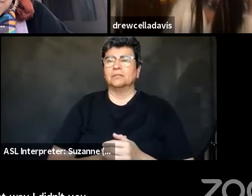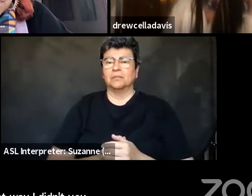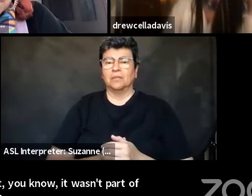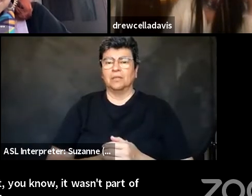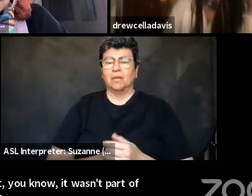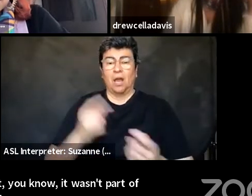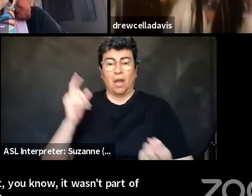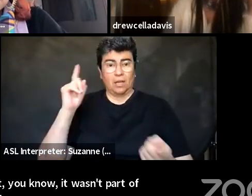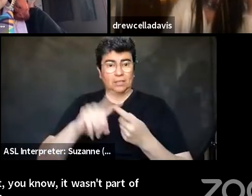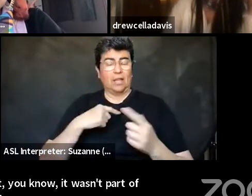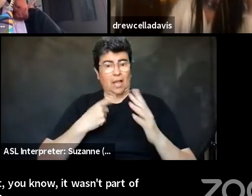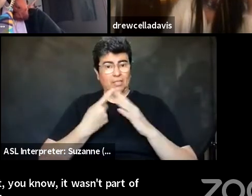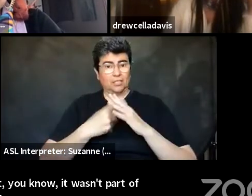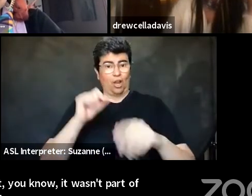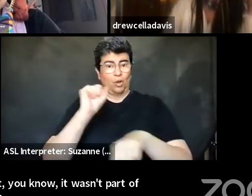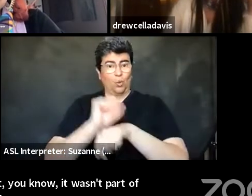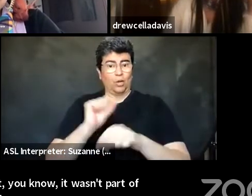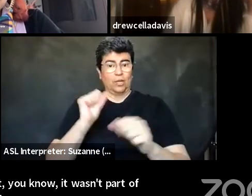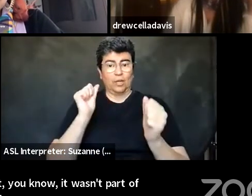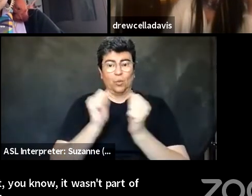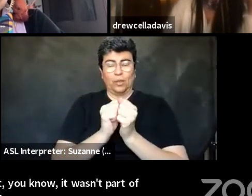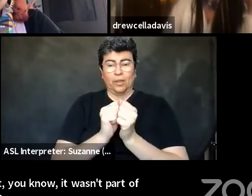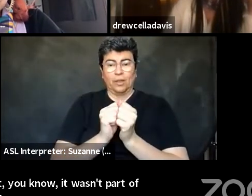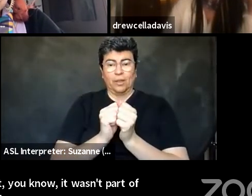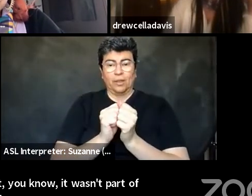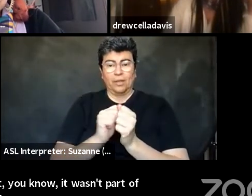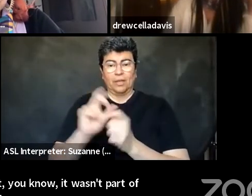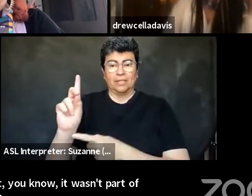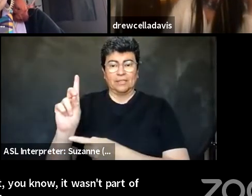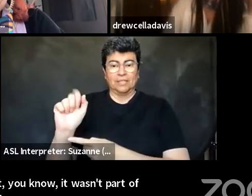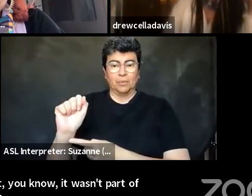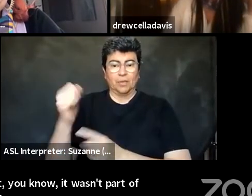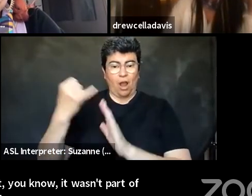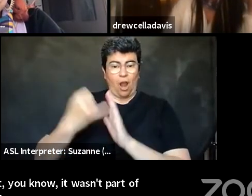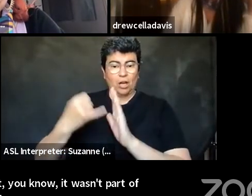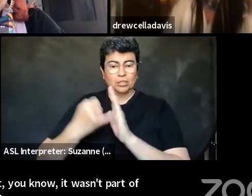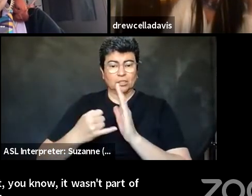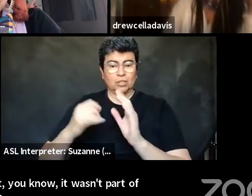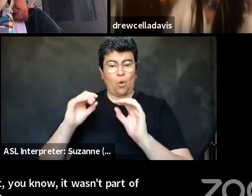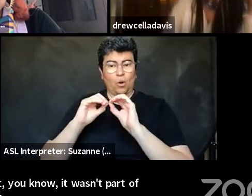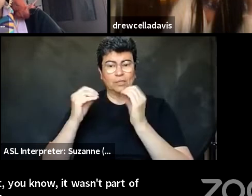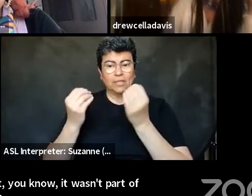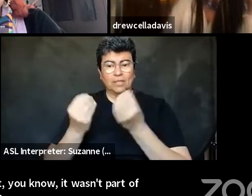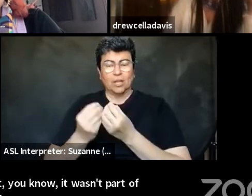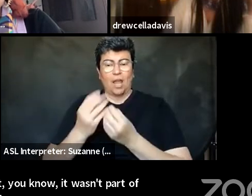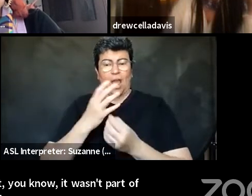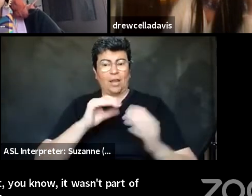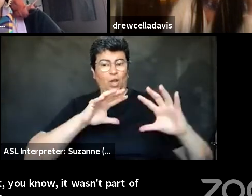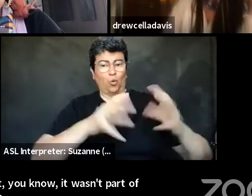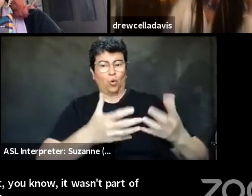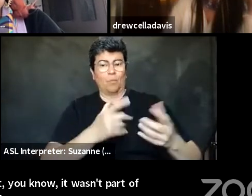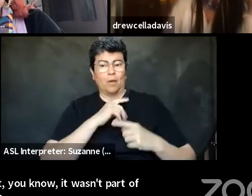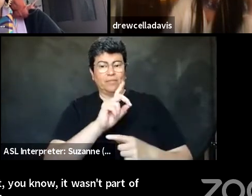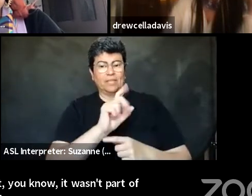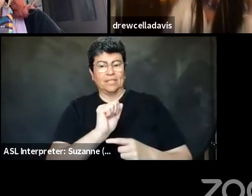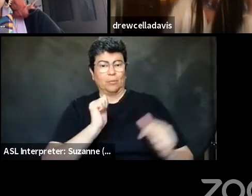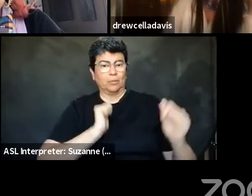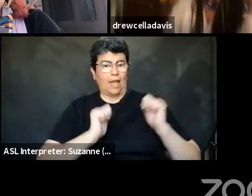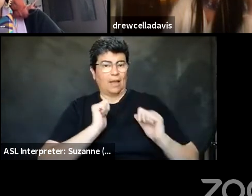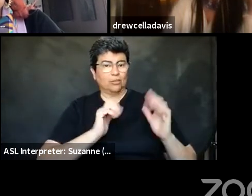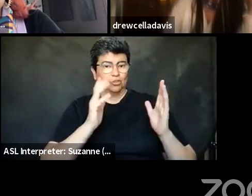until I started working with a disability arts organization and a group of disabled